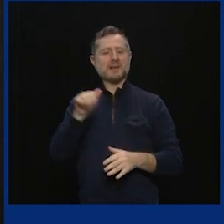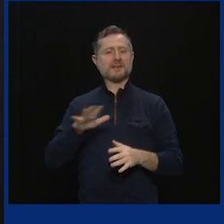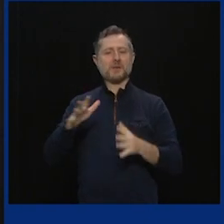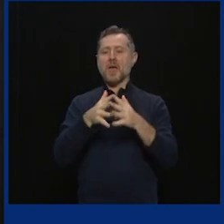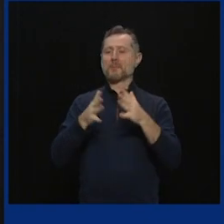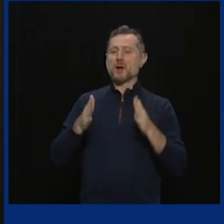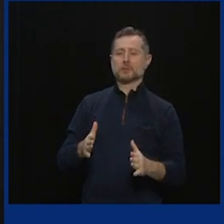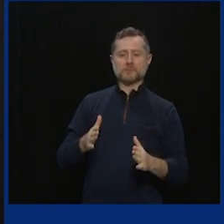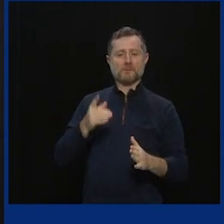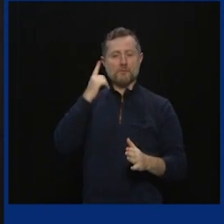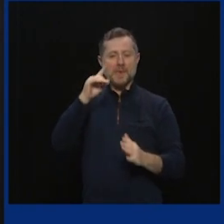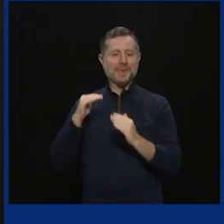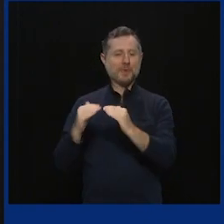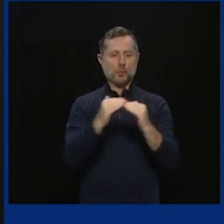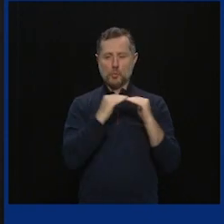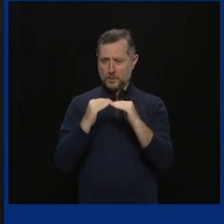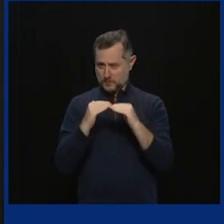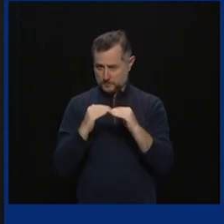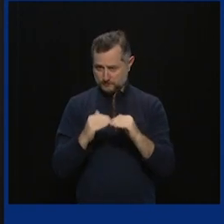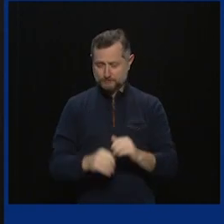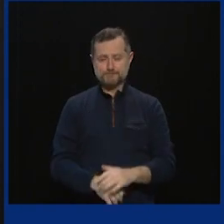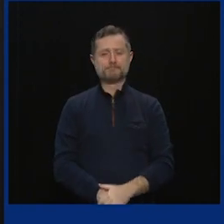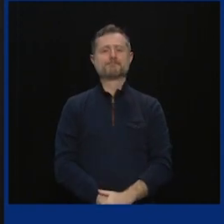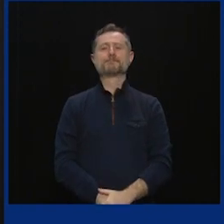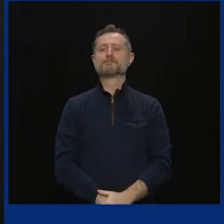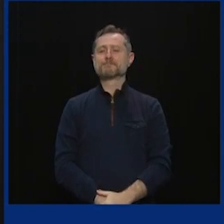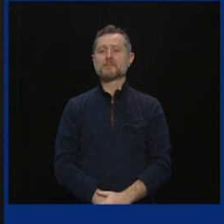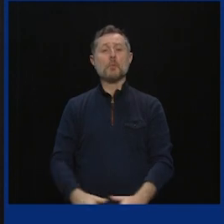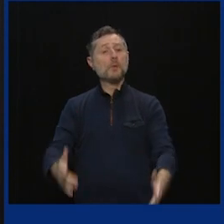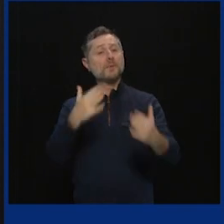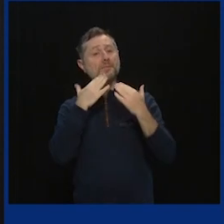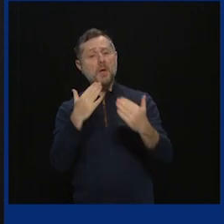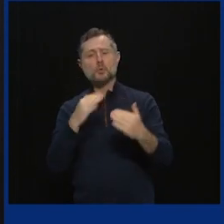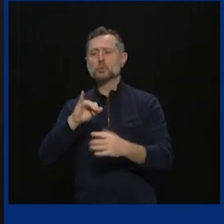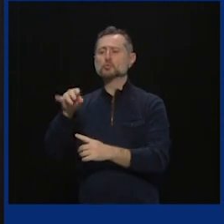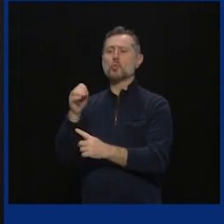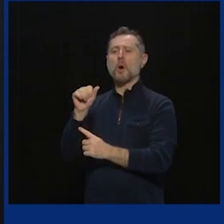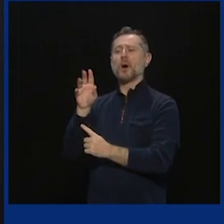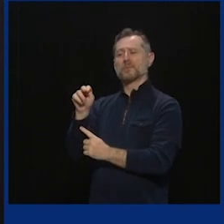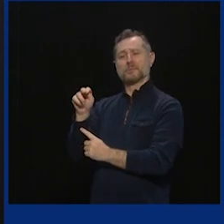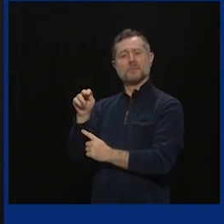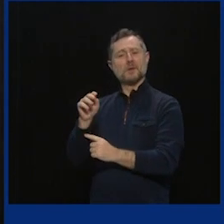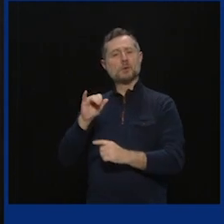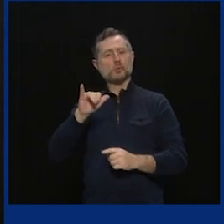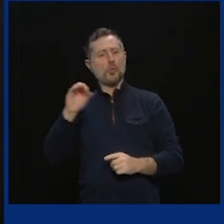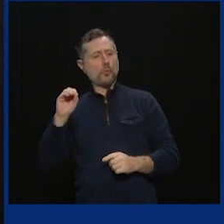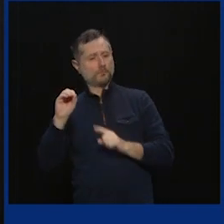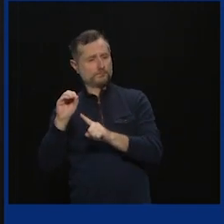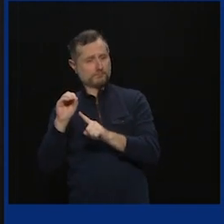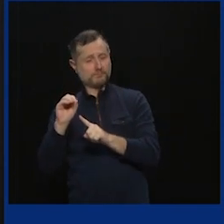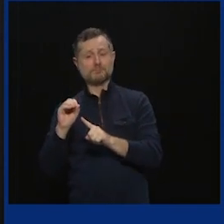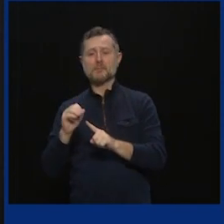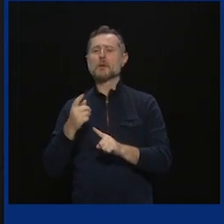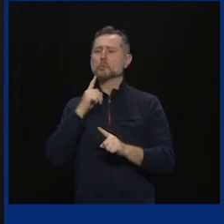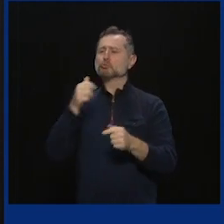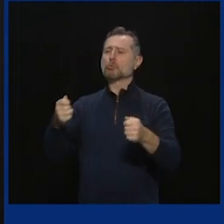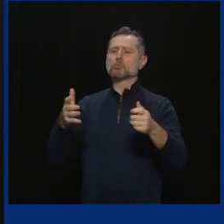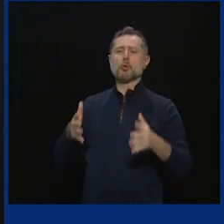I want to thank Joanne Howe, executive director, Asian American Federation, who has a great sense of humor.